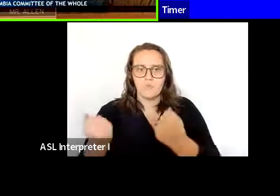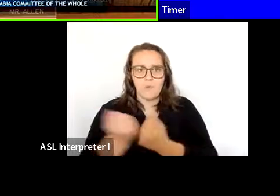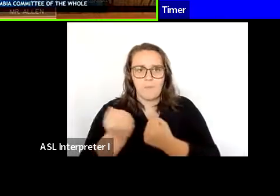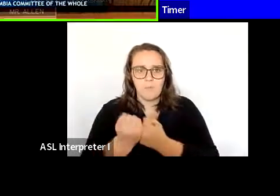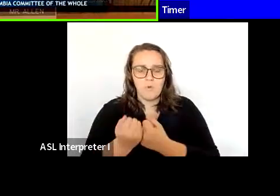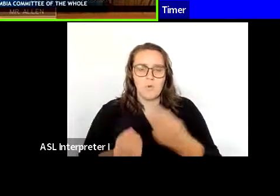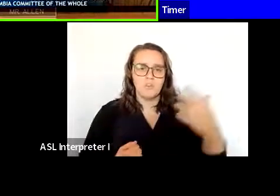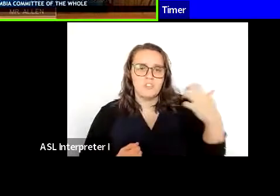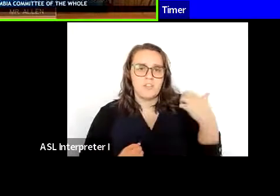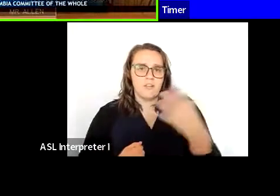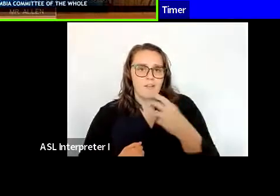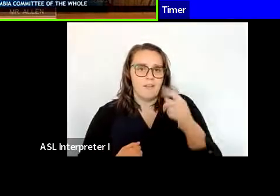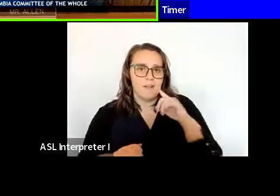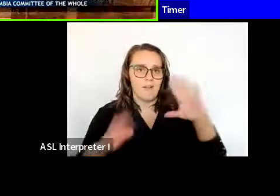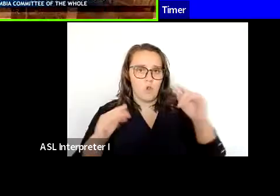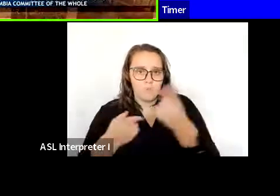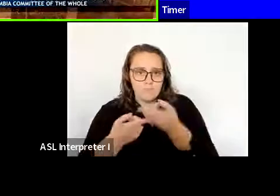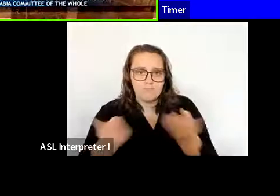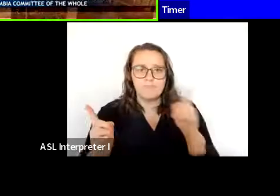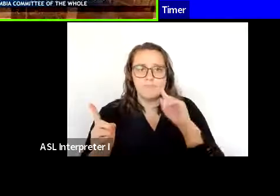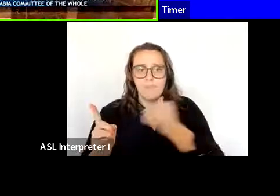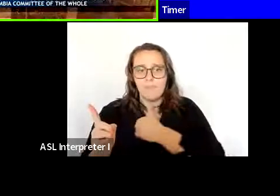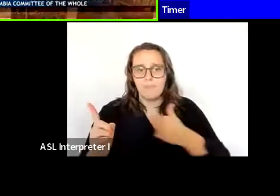Is there any other discussion?